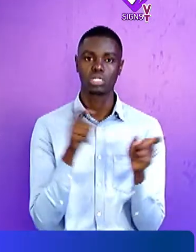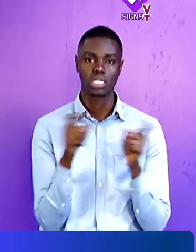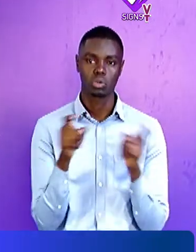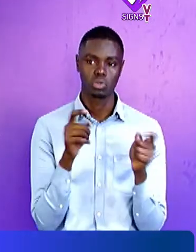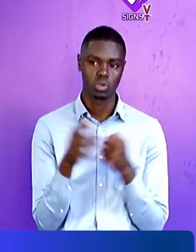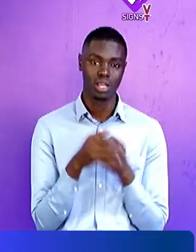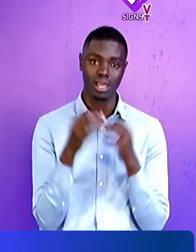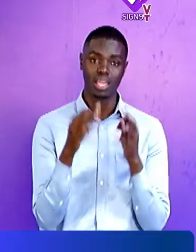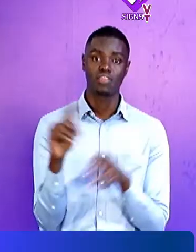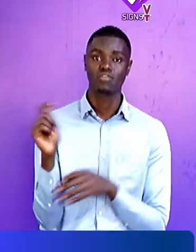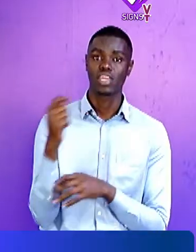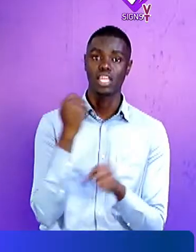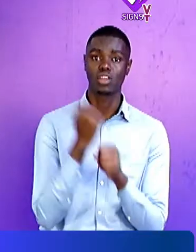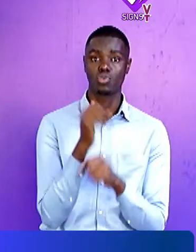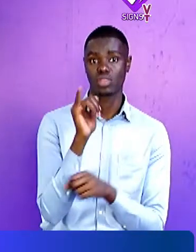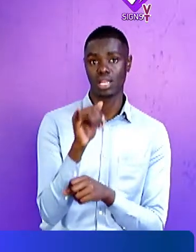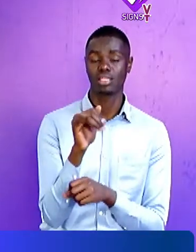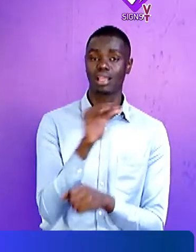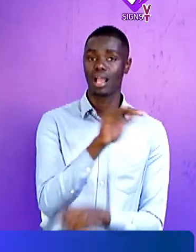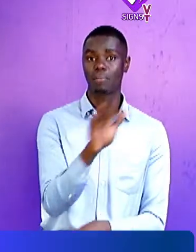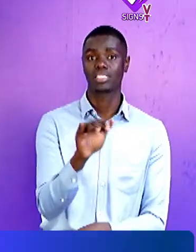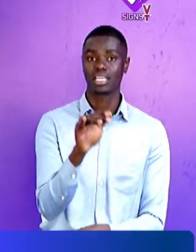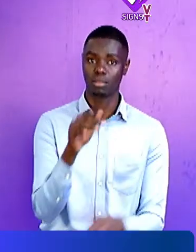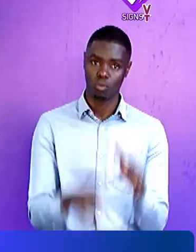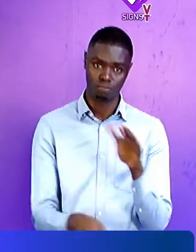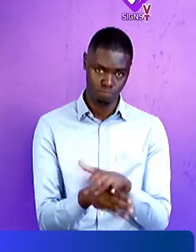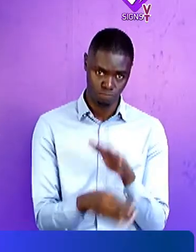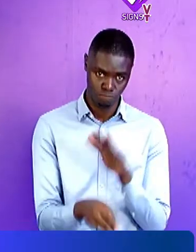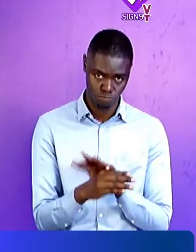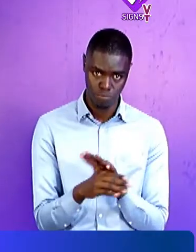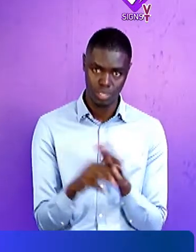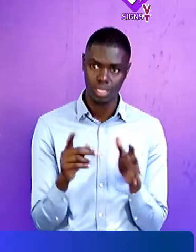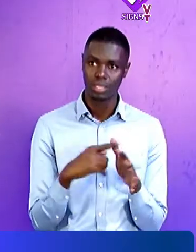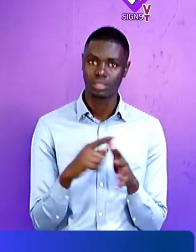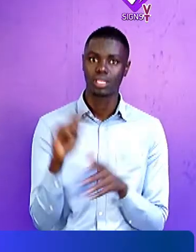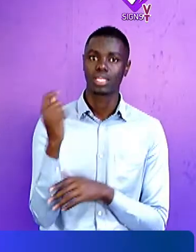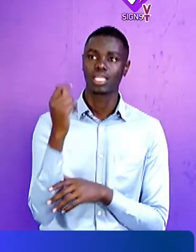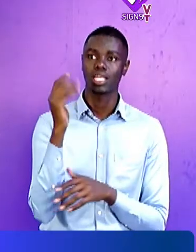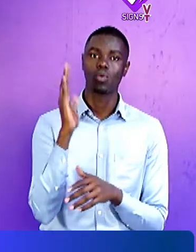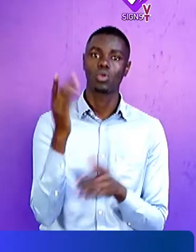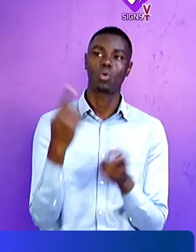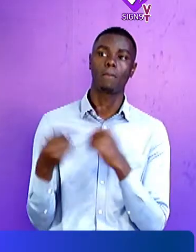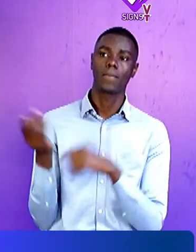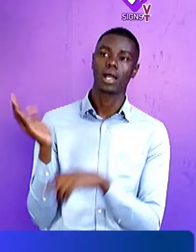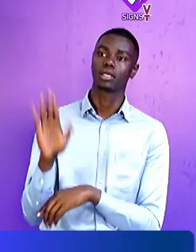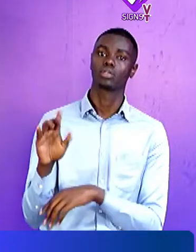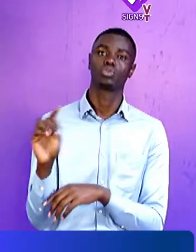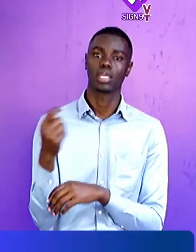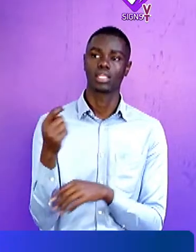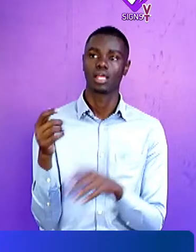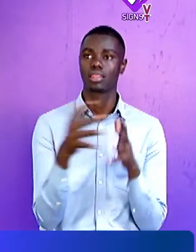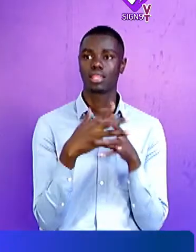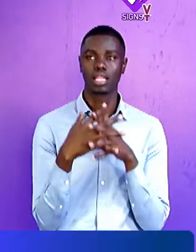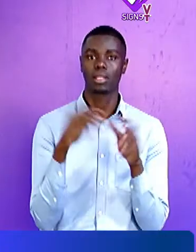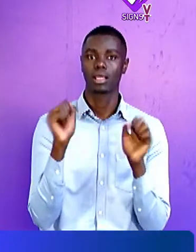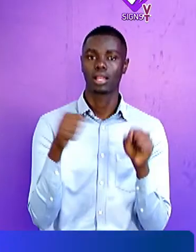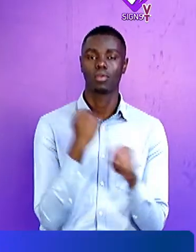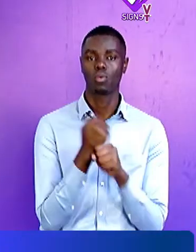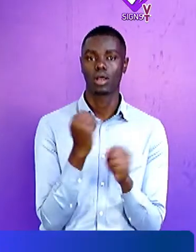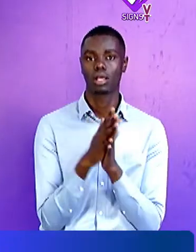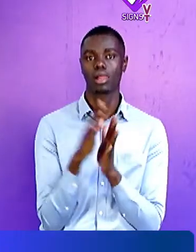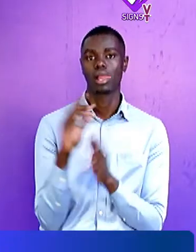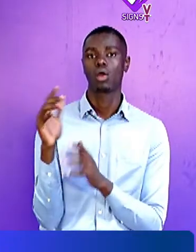that if Kenyans do that thing I'm asking them to do, then Kenya will go back to Kenyans, and therefore Americans can work with